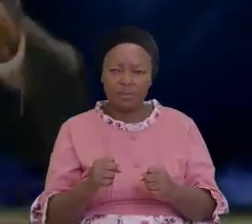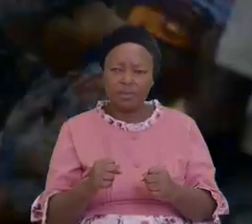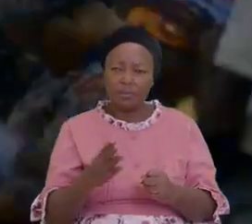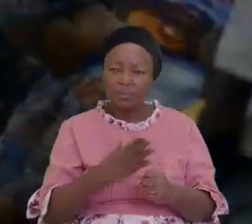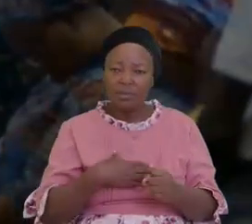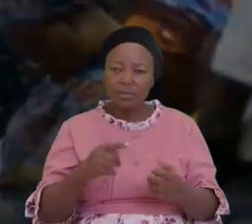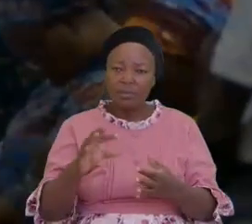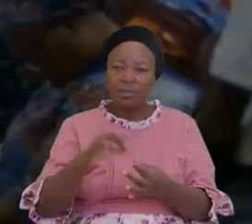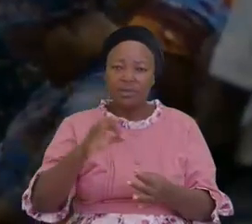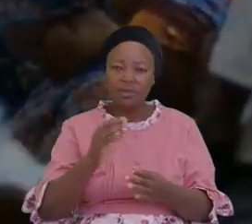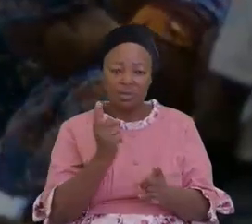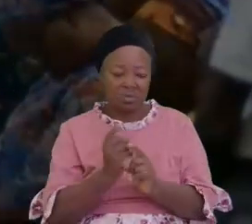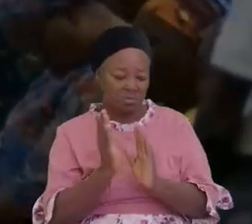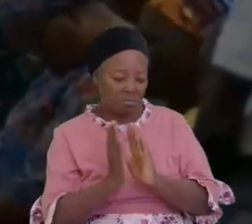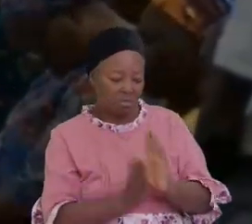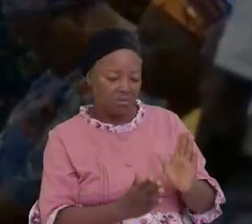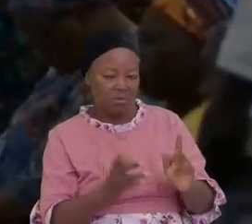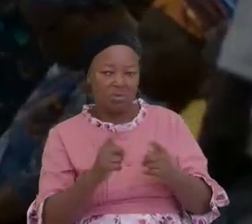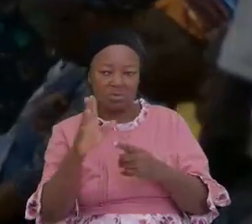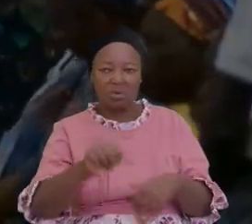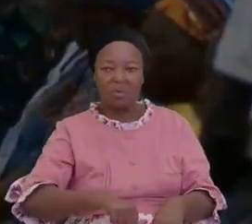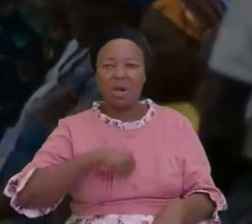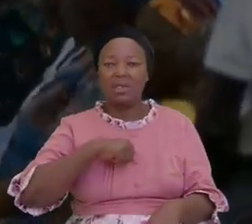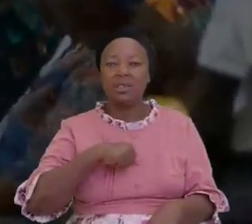Spirit abandons you to your pride.